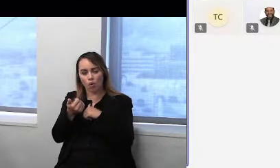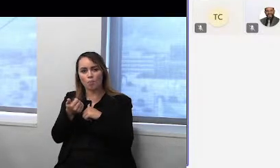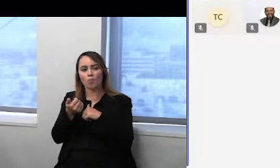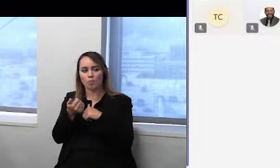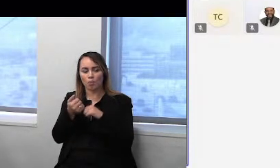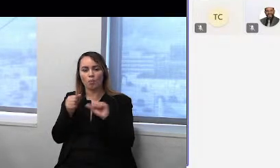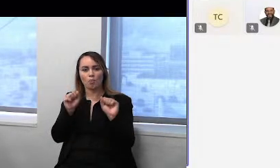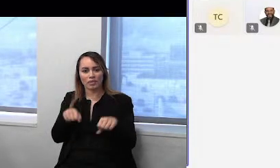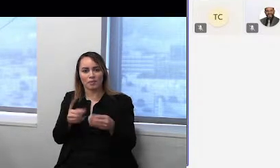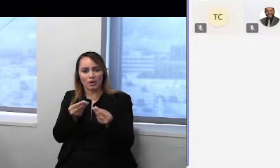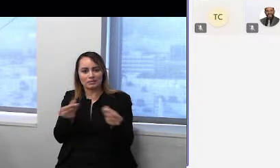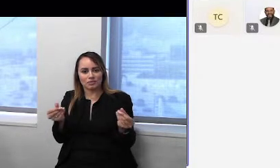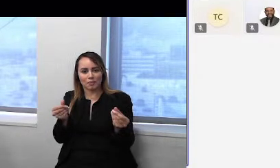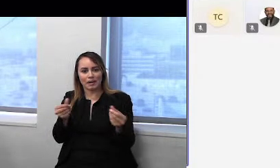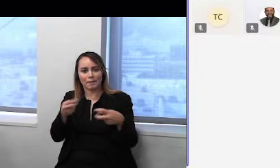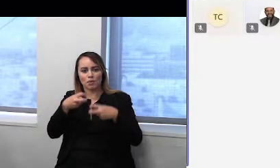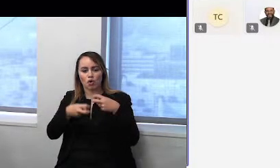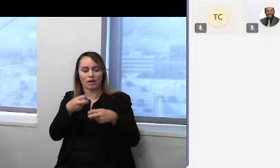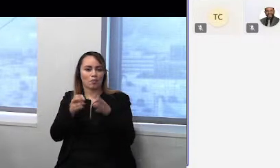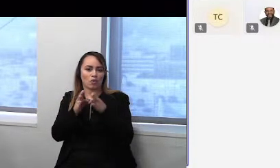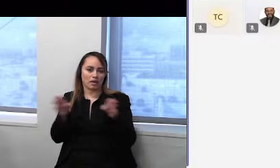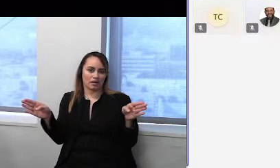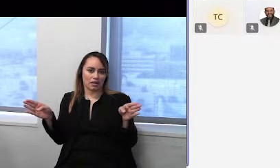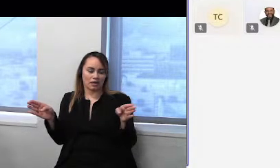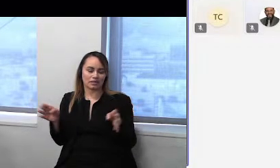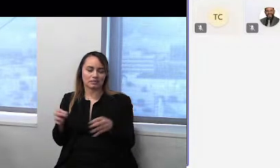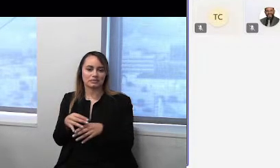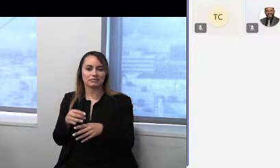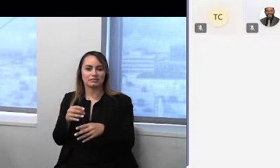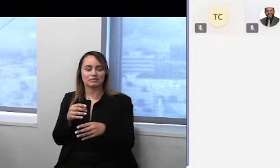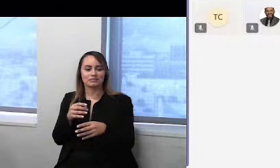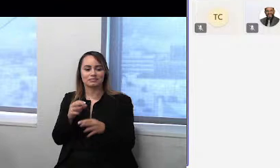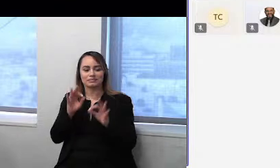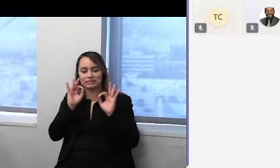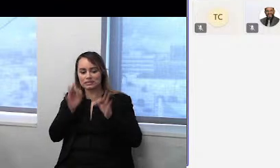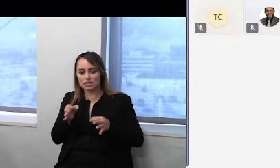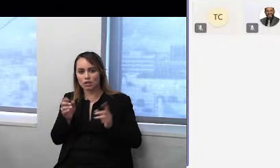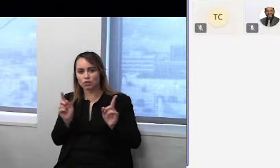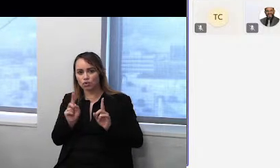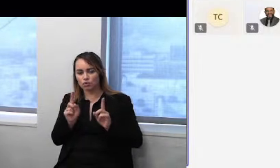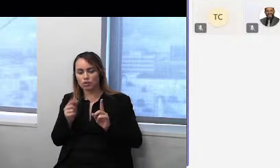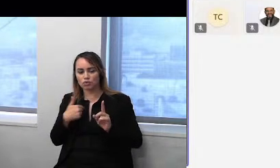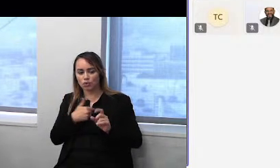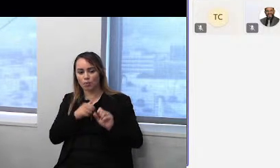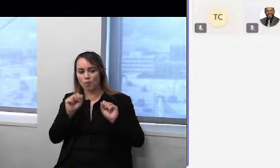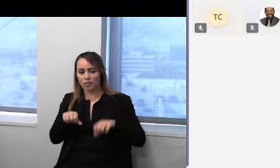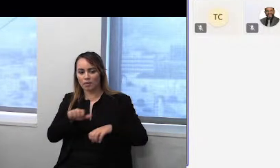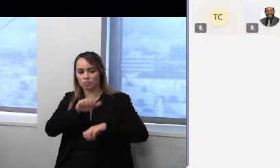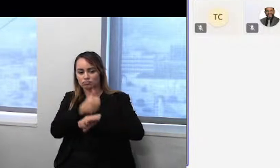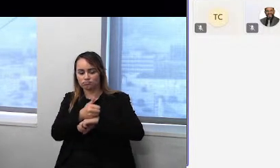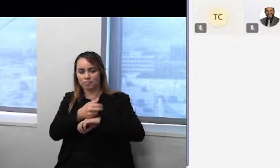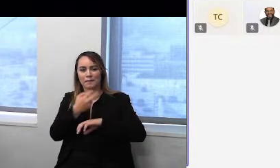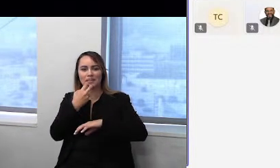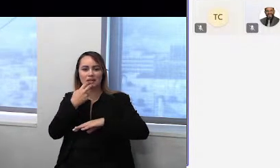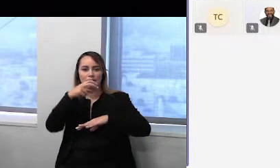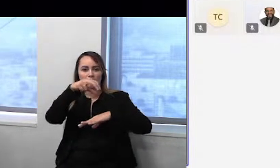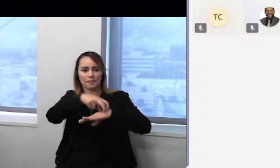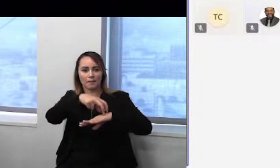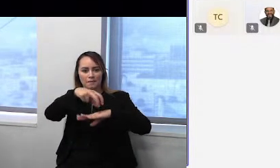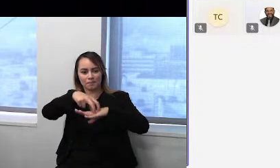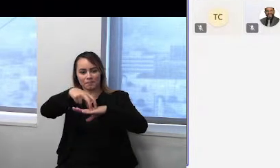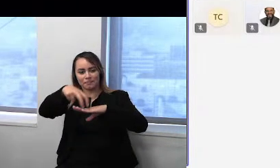to determine where to best place batteries. We've done that for 4 projects that are called the 4x25 that I recently spoke